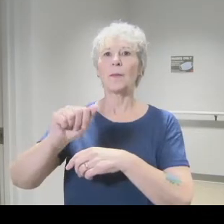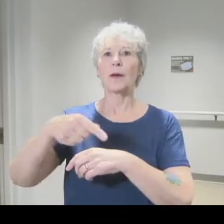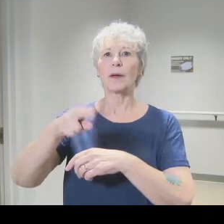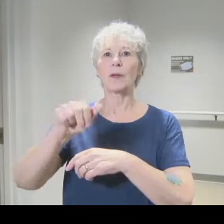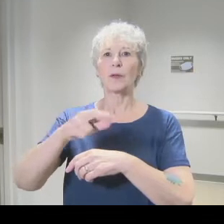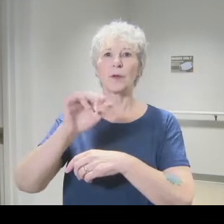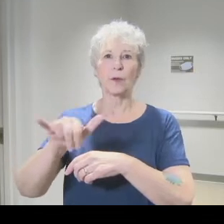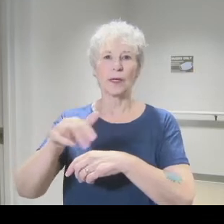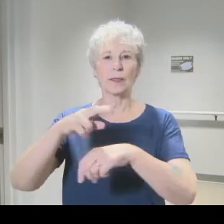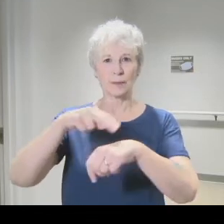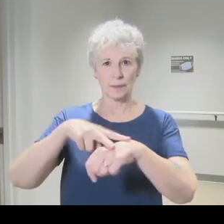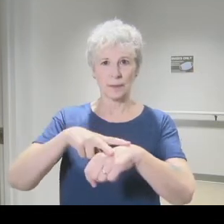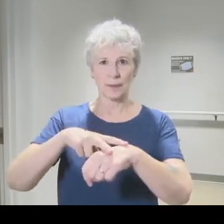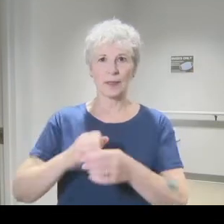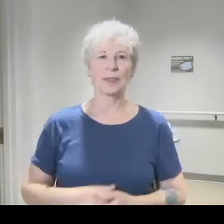worship as well.